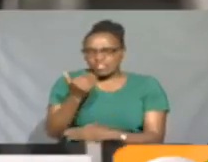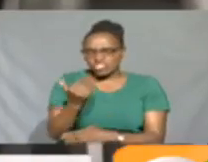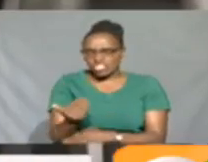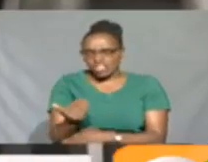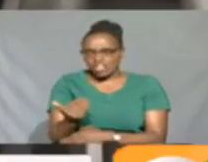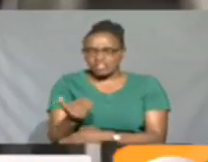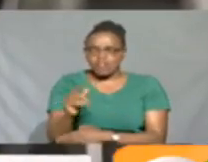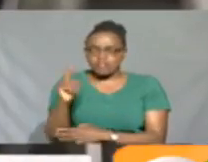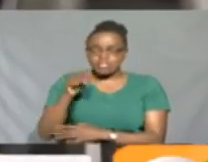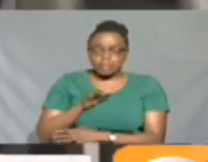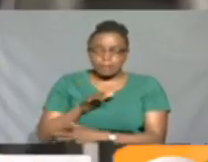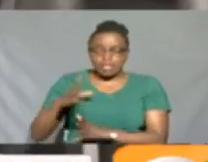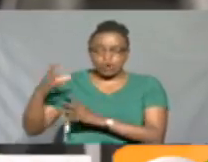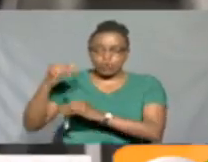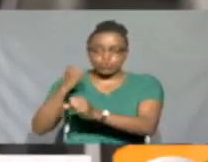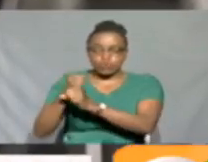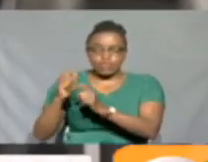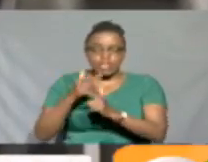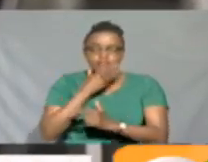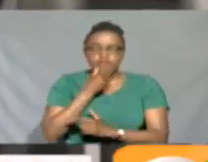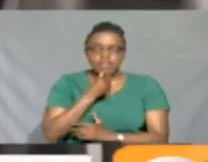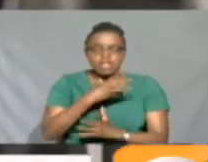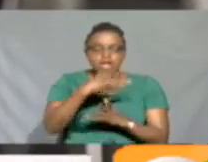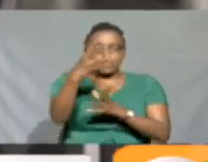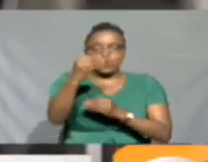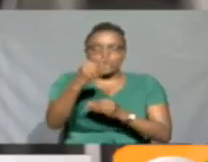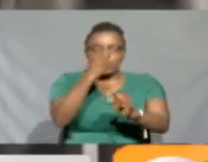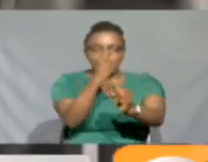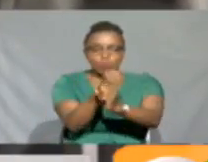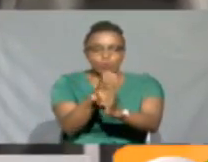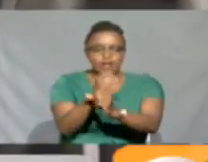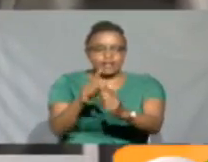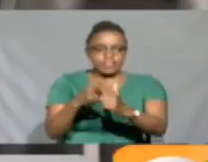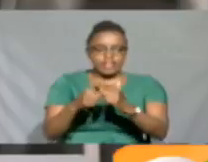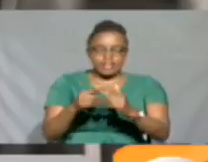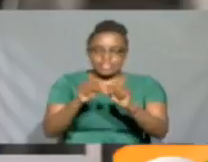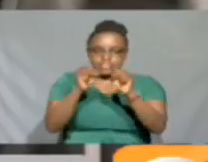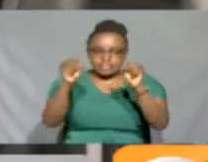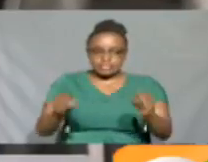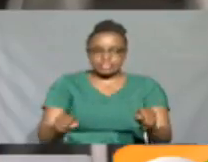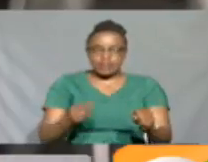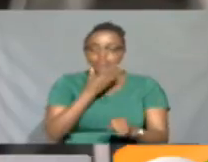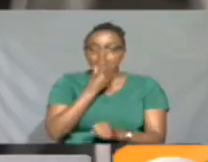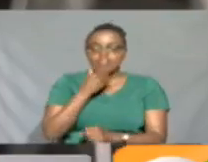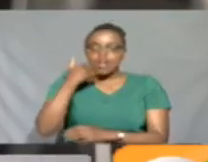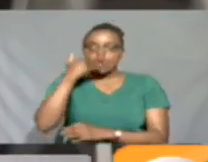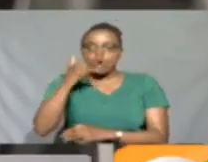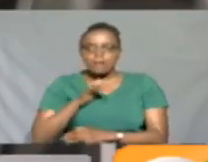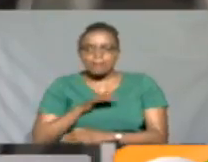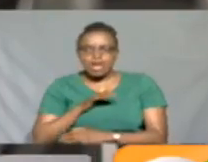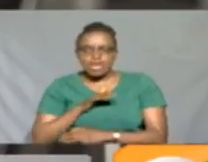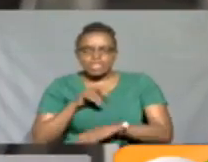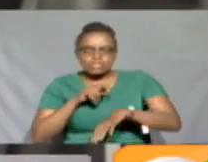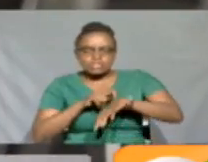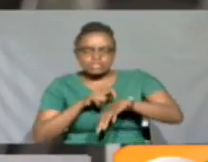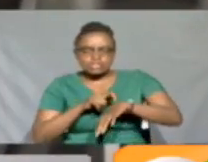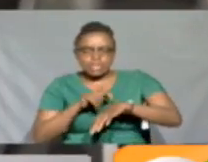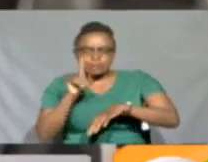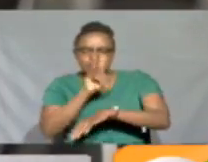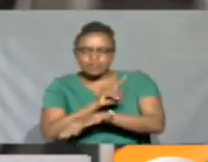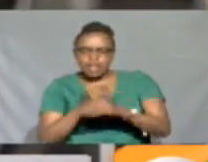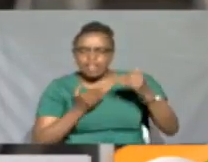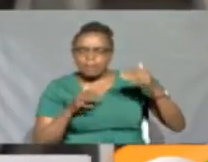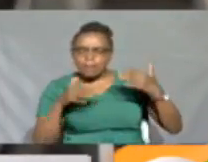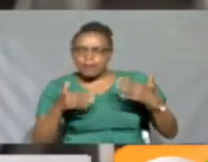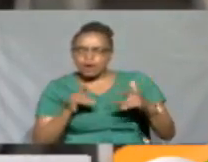reports to work first, the father goes to work next, and the system is, the father will call the mother during the day. How is the baby